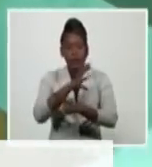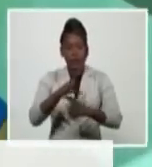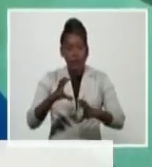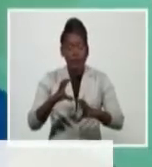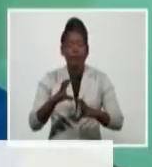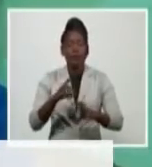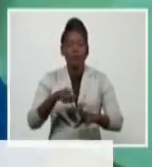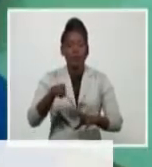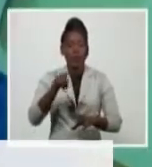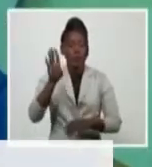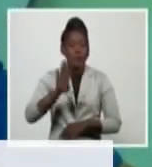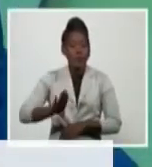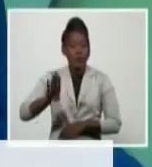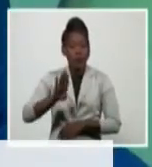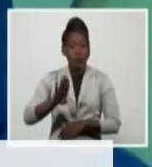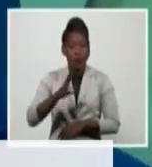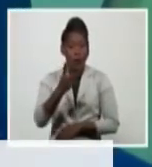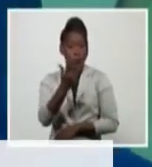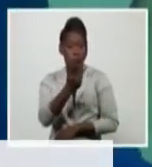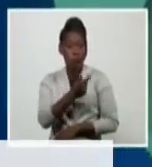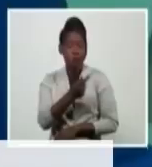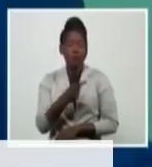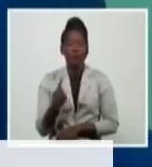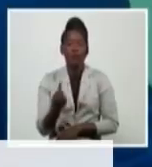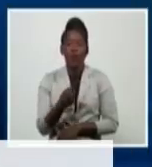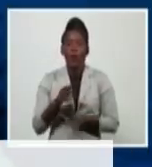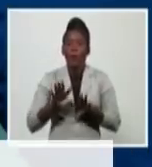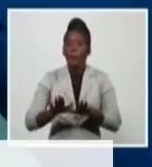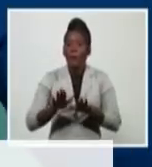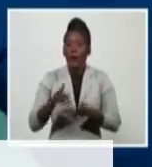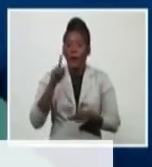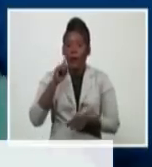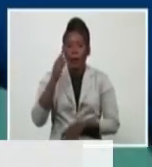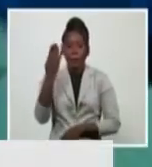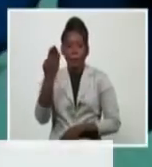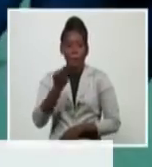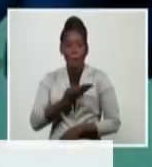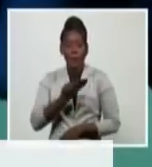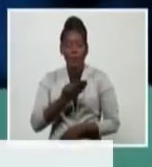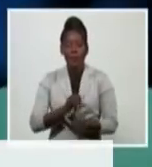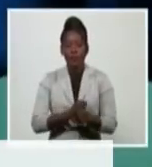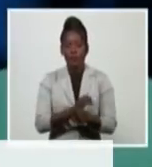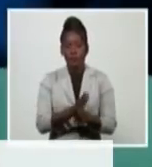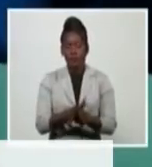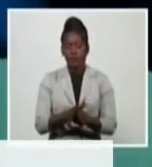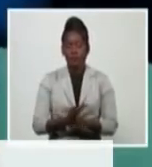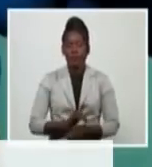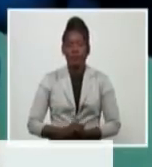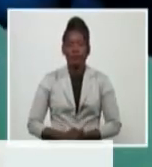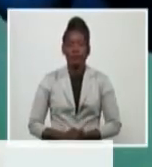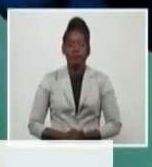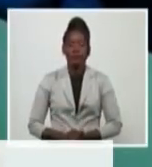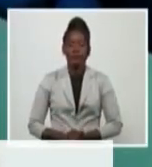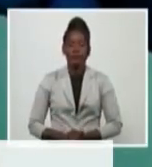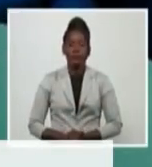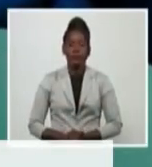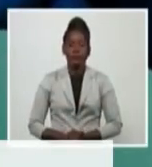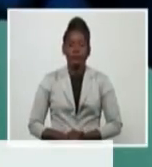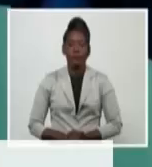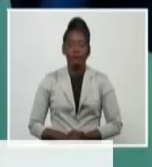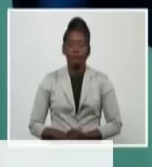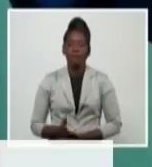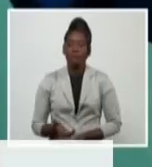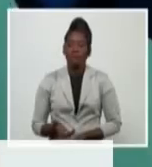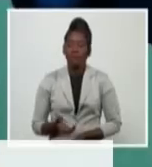know, I went and I get vaccinated because I did it for my family. I did it for my community. And that can be a very powerful